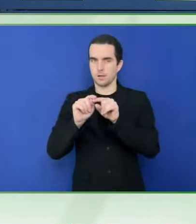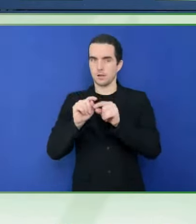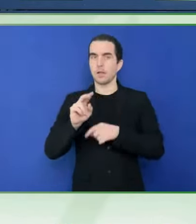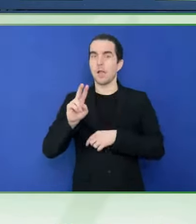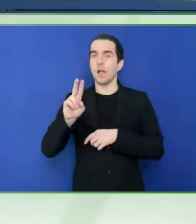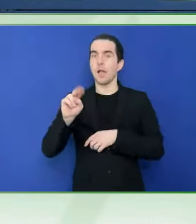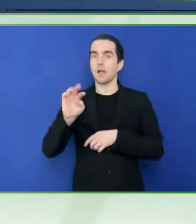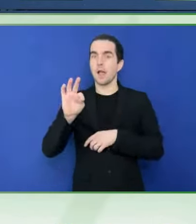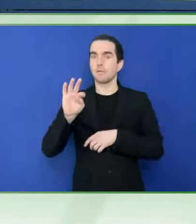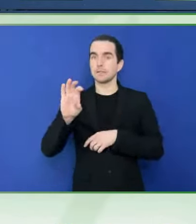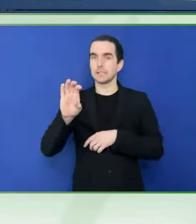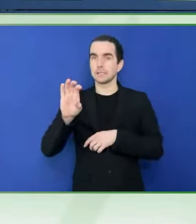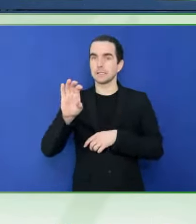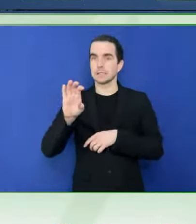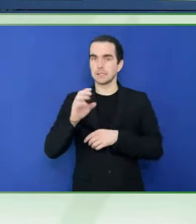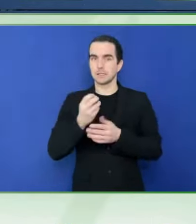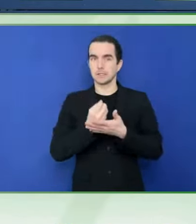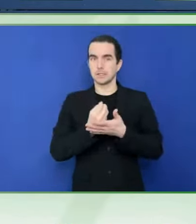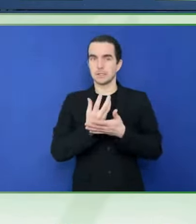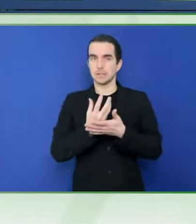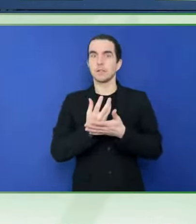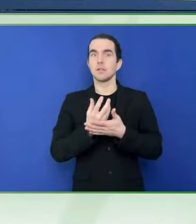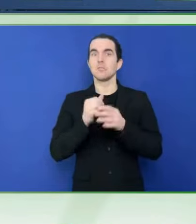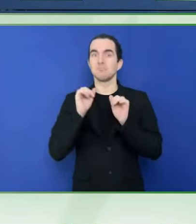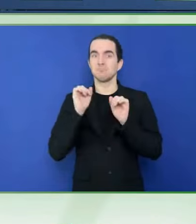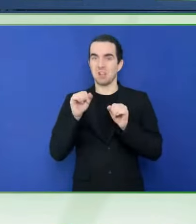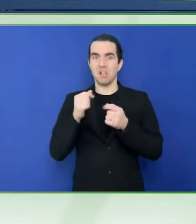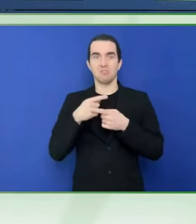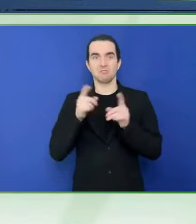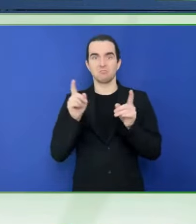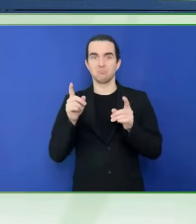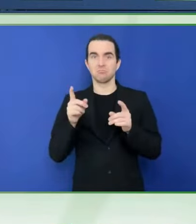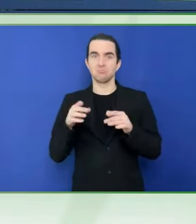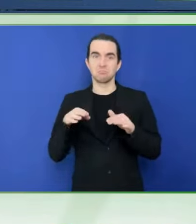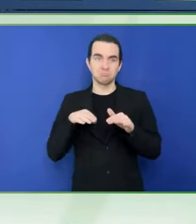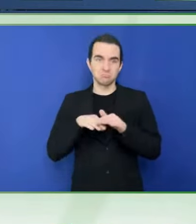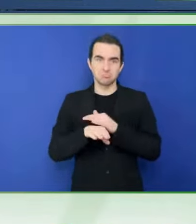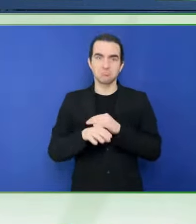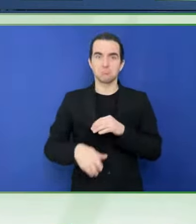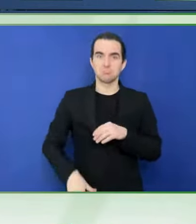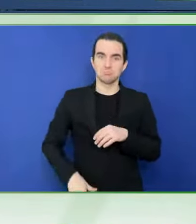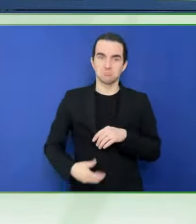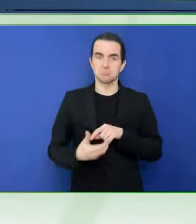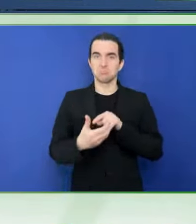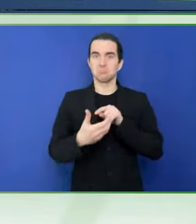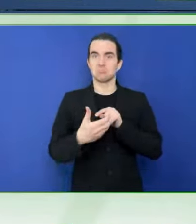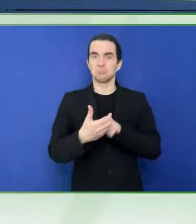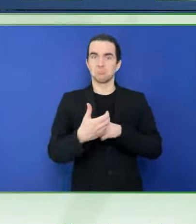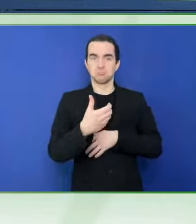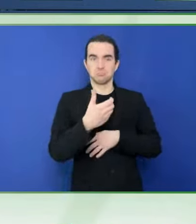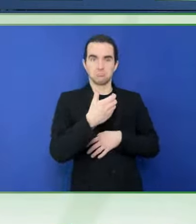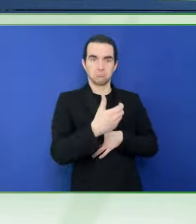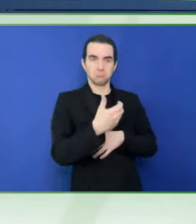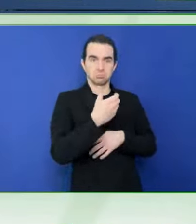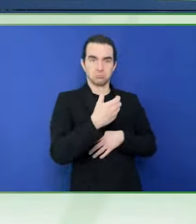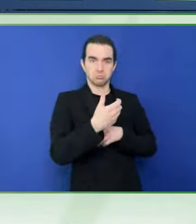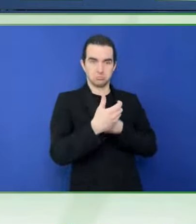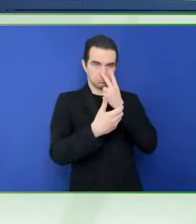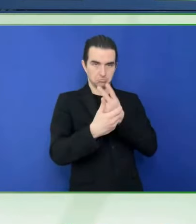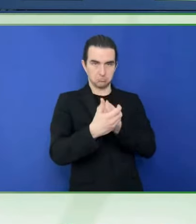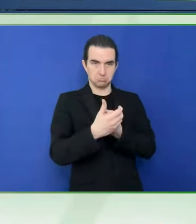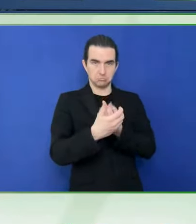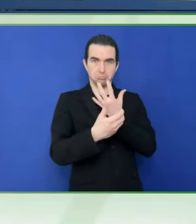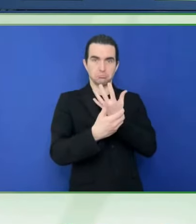is needed except NFC in being on the phone. So